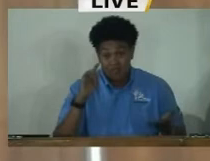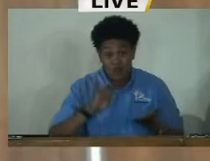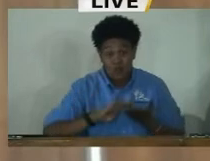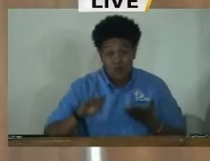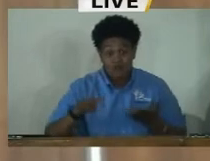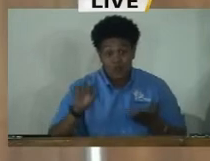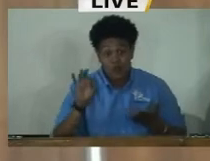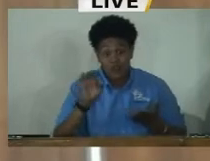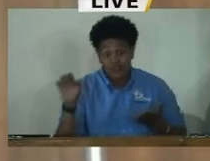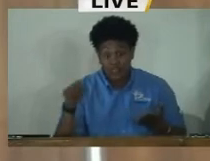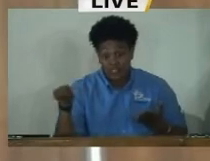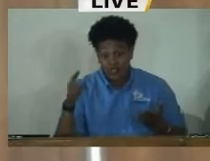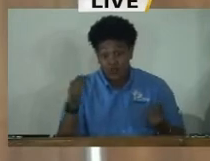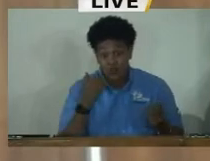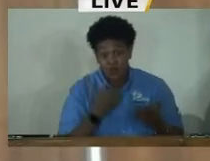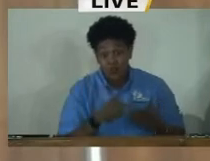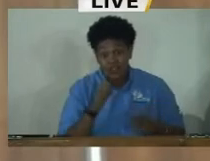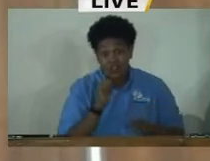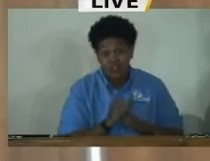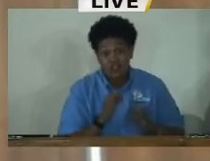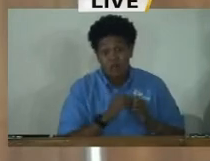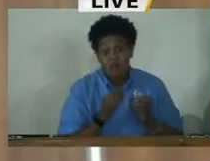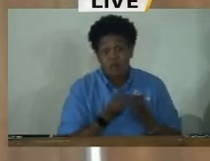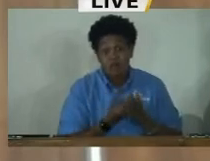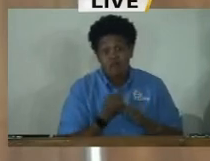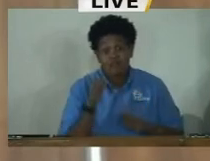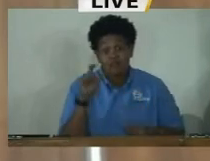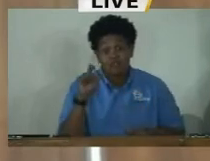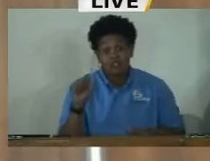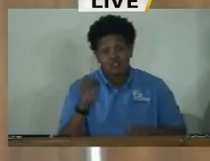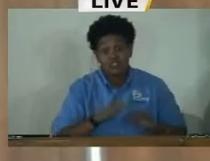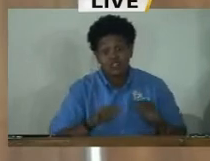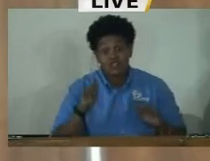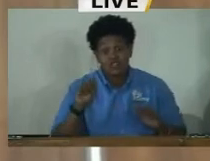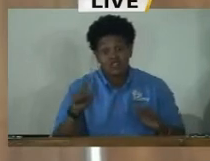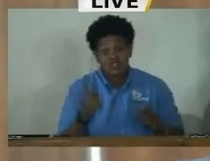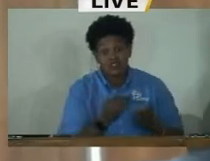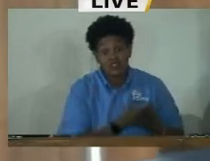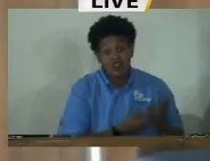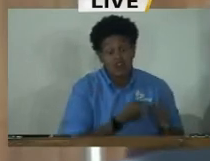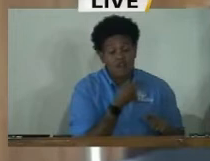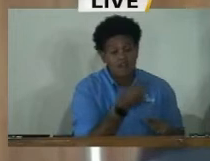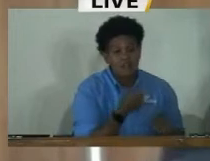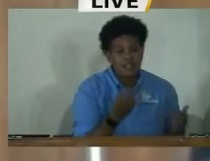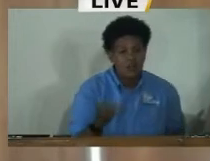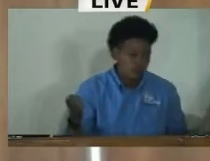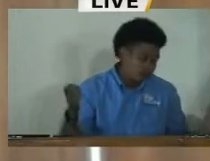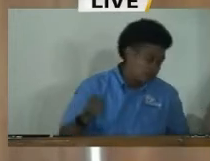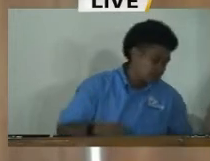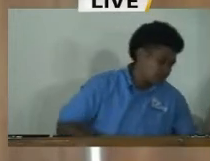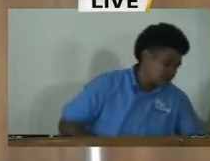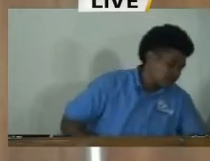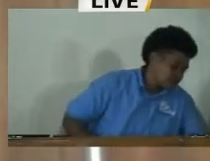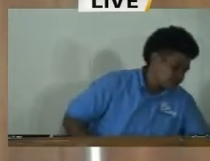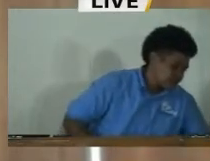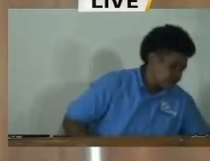those fees and they do well, you'll actually make more money from GCT than the duty that you levy on them for the equipment at first